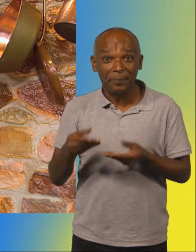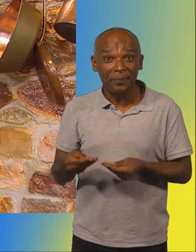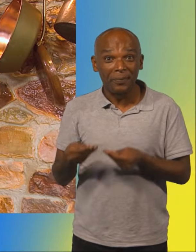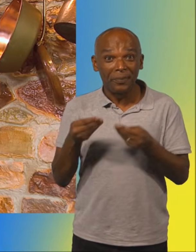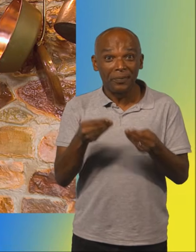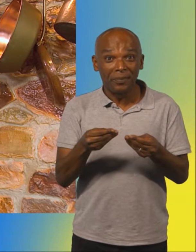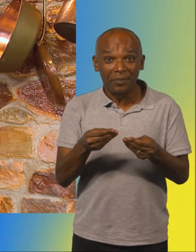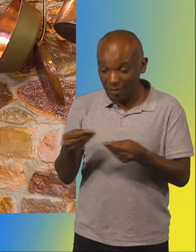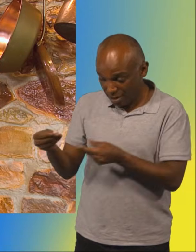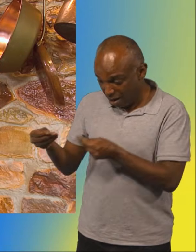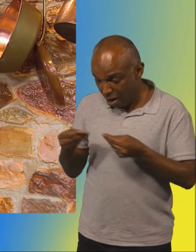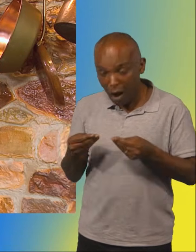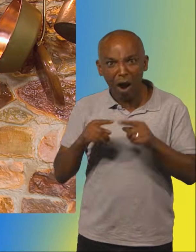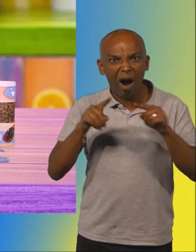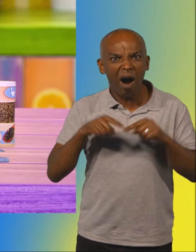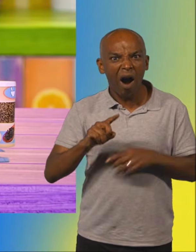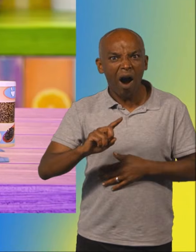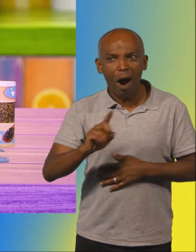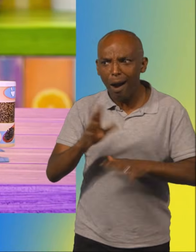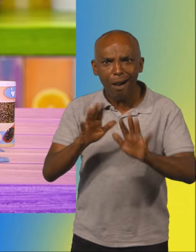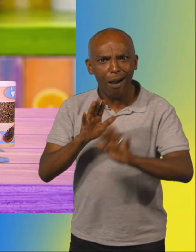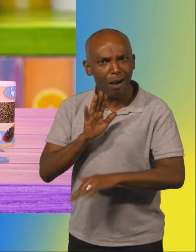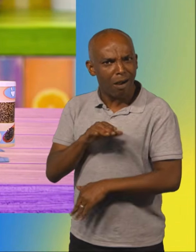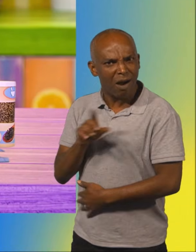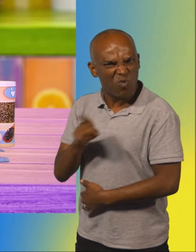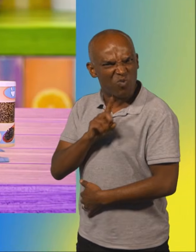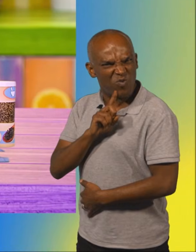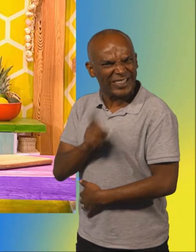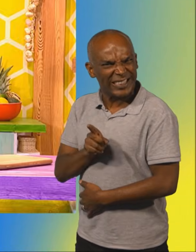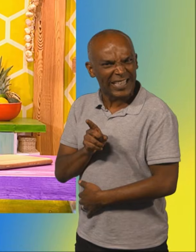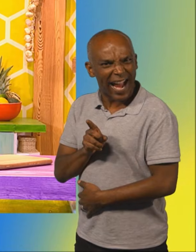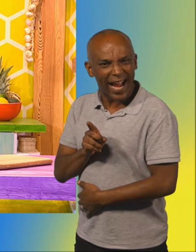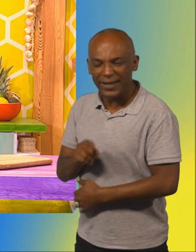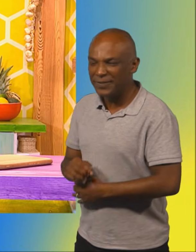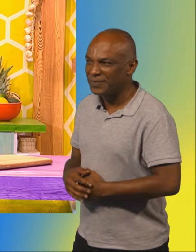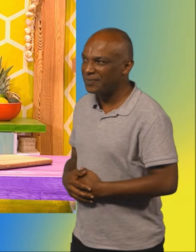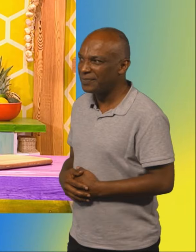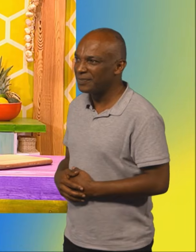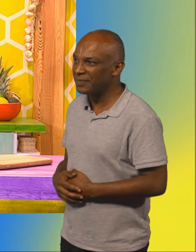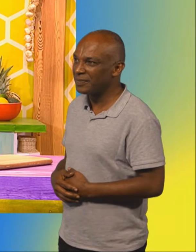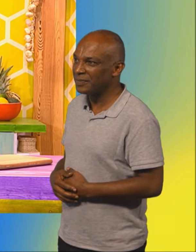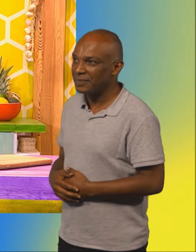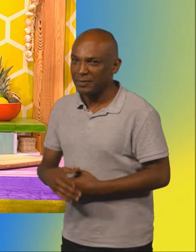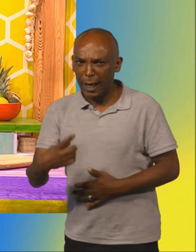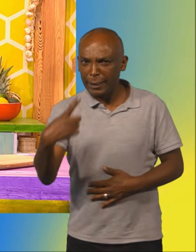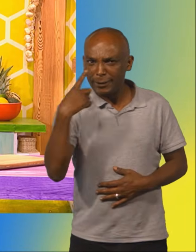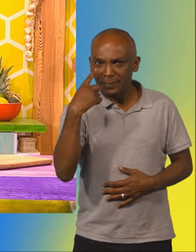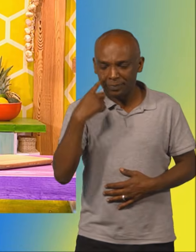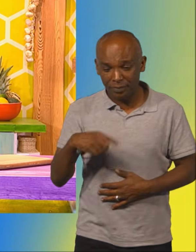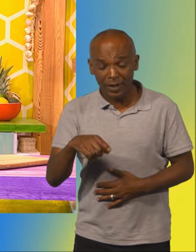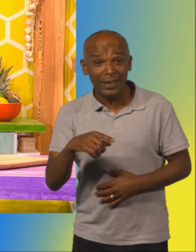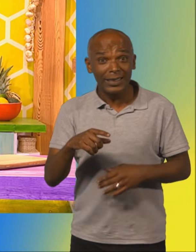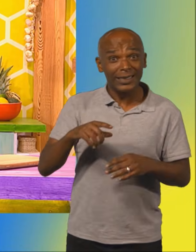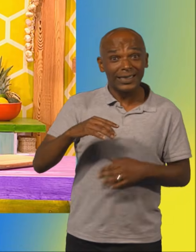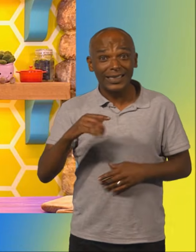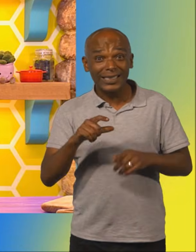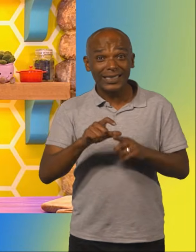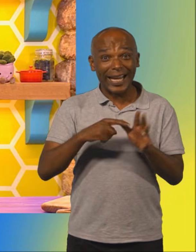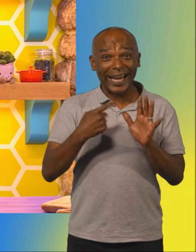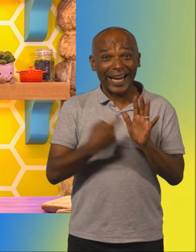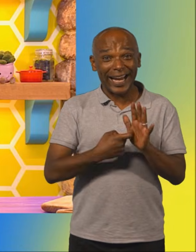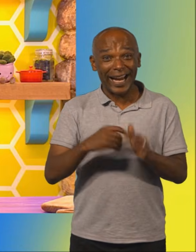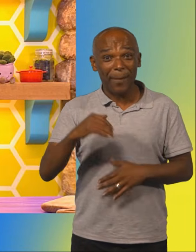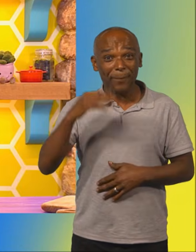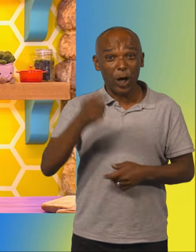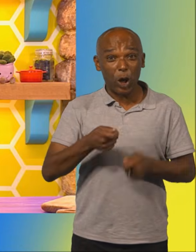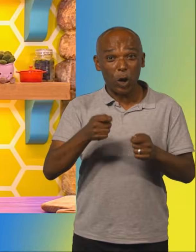And he's left us a note. What does it say? What does it say? Let's see. It says, "Dear Big Cook Jen and